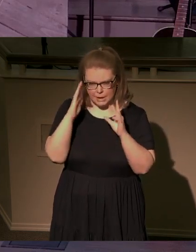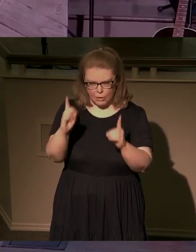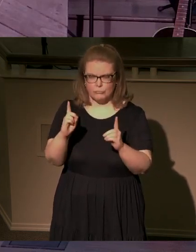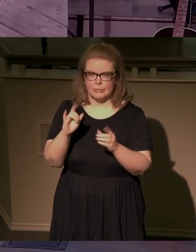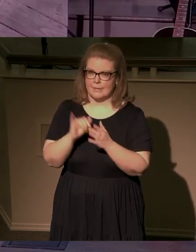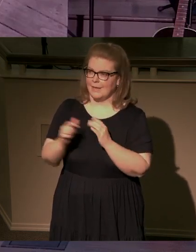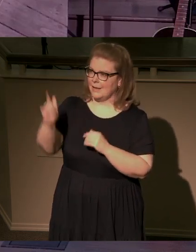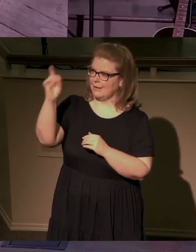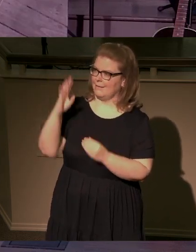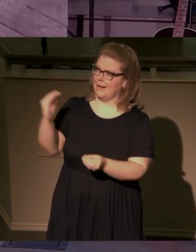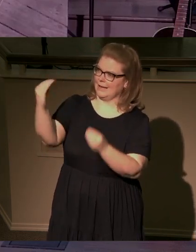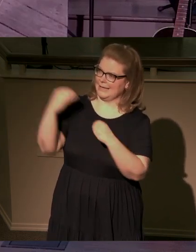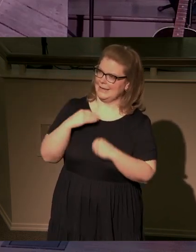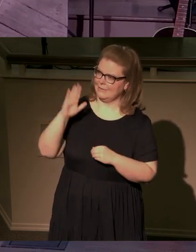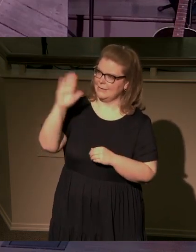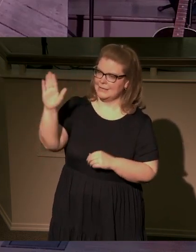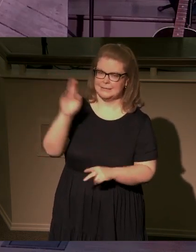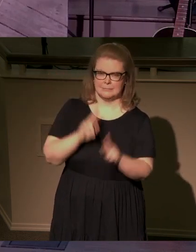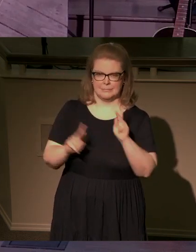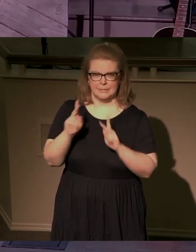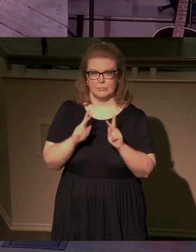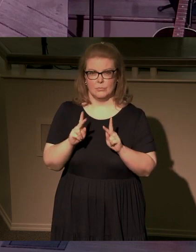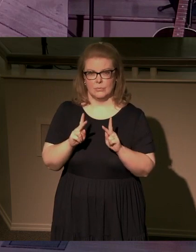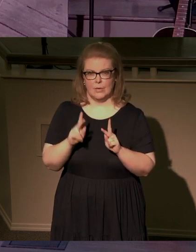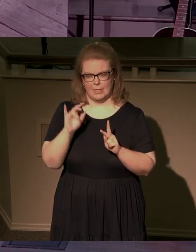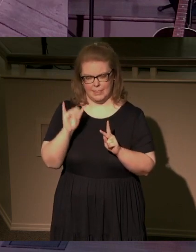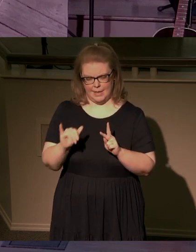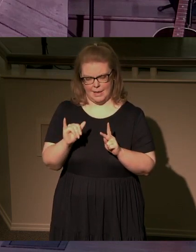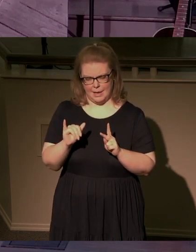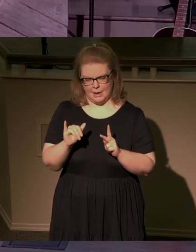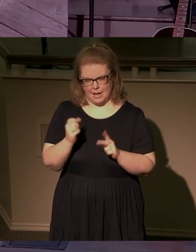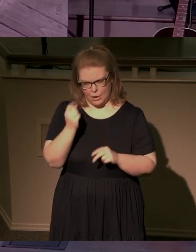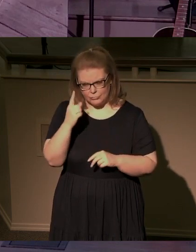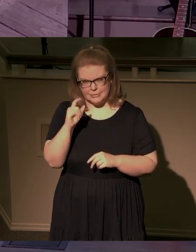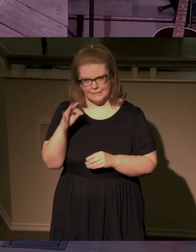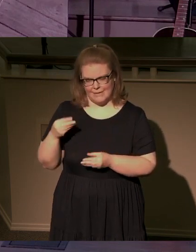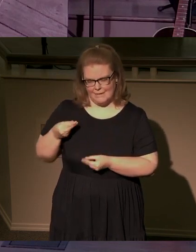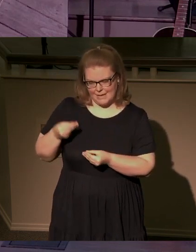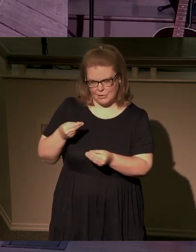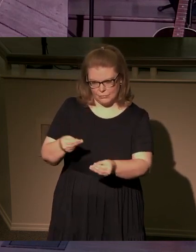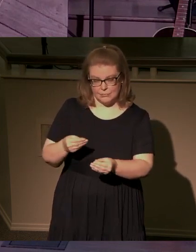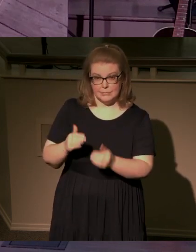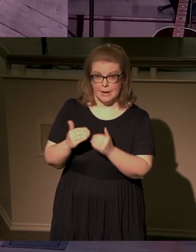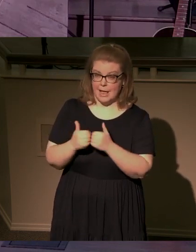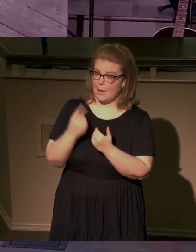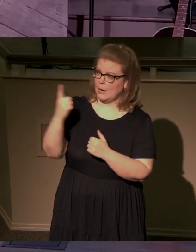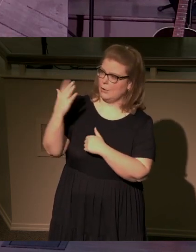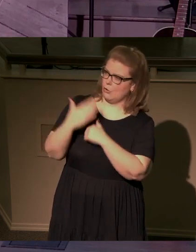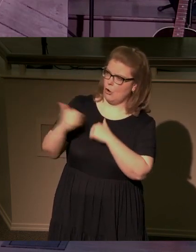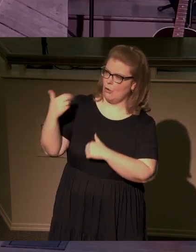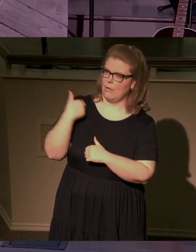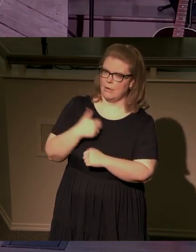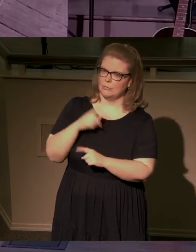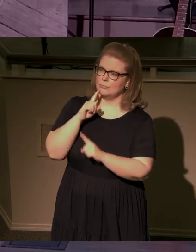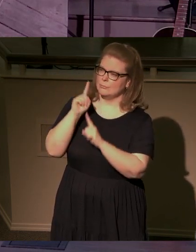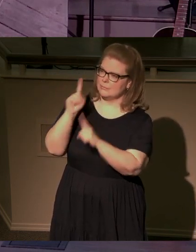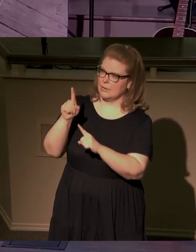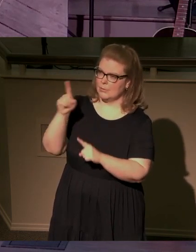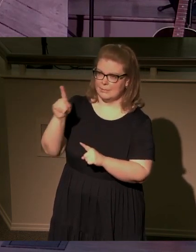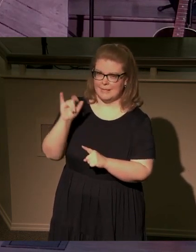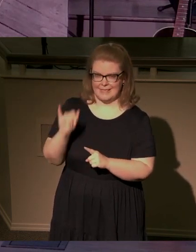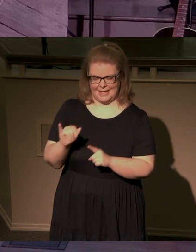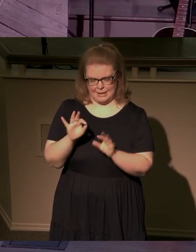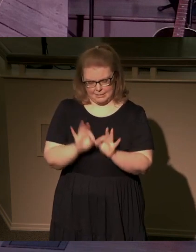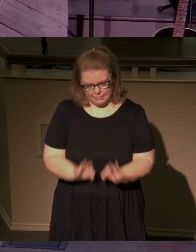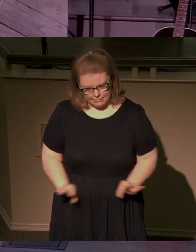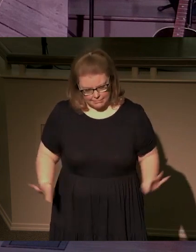the doctrine of heritage, the way that He's called us to respond to Him in this fundamental